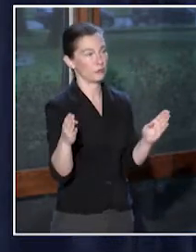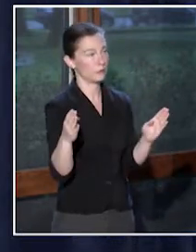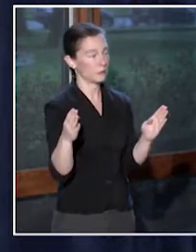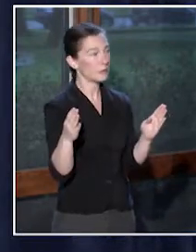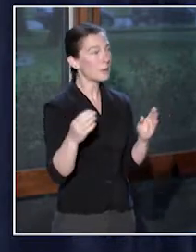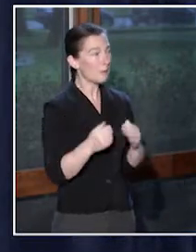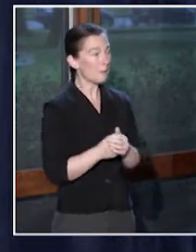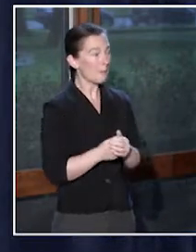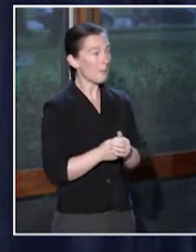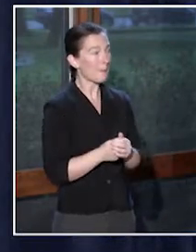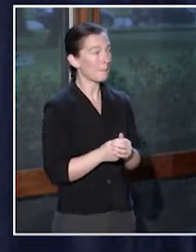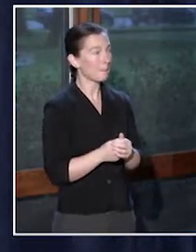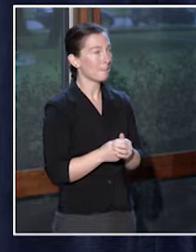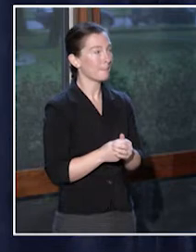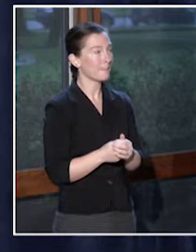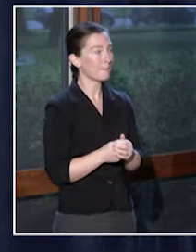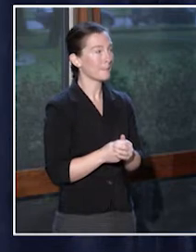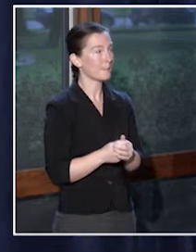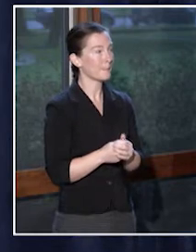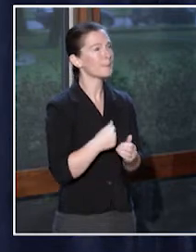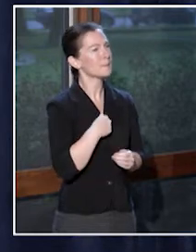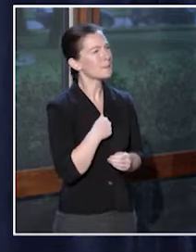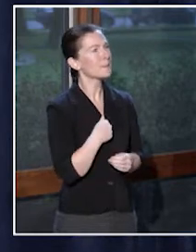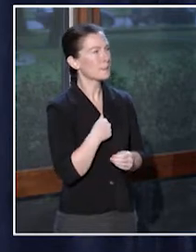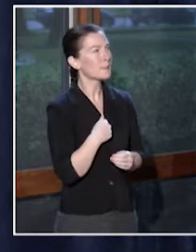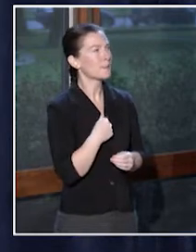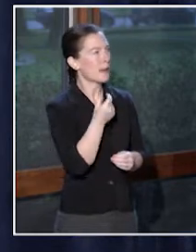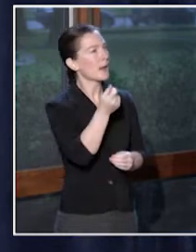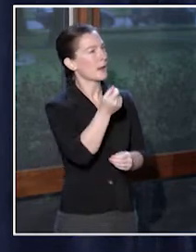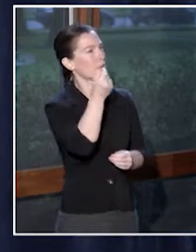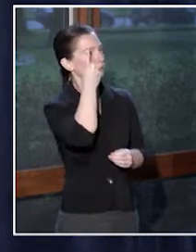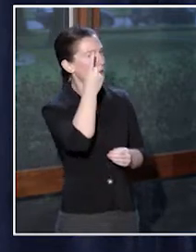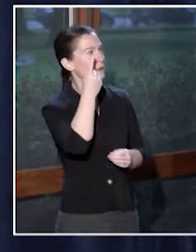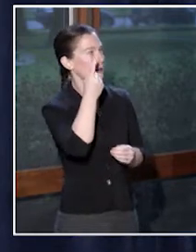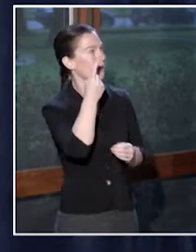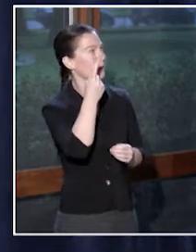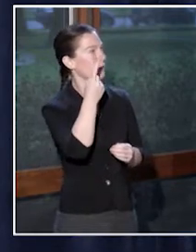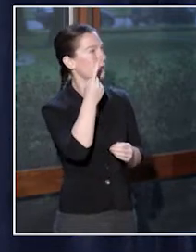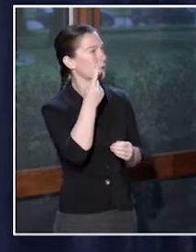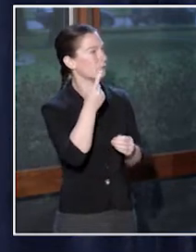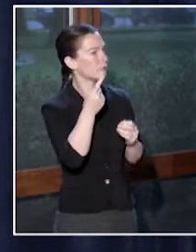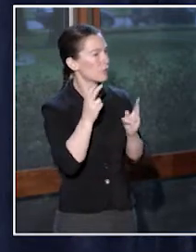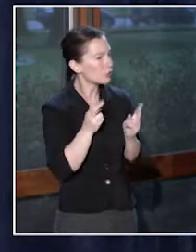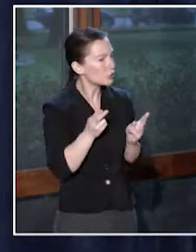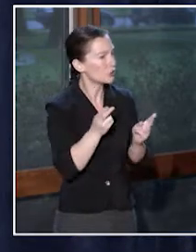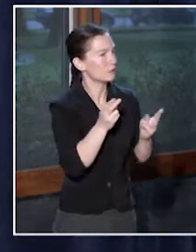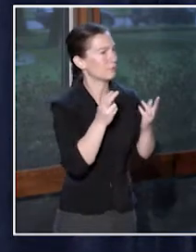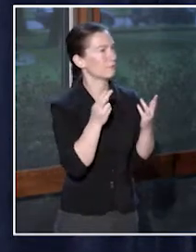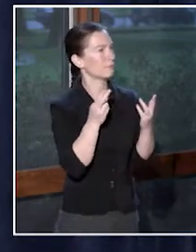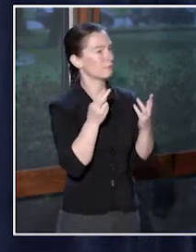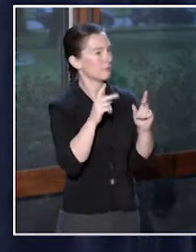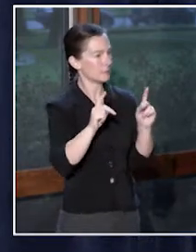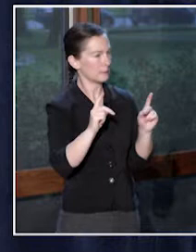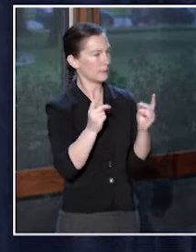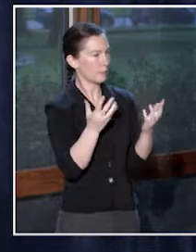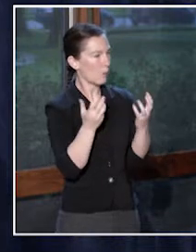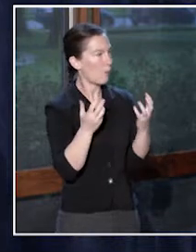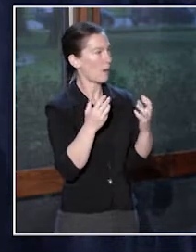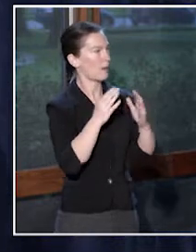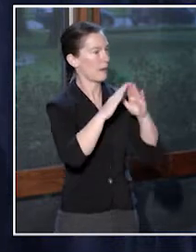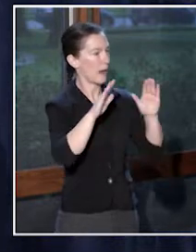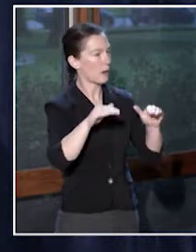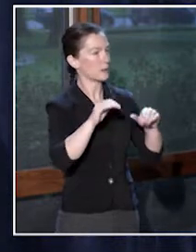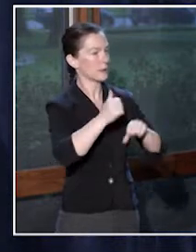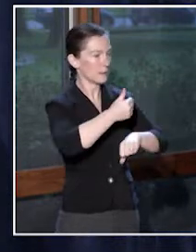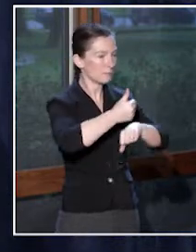the urgency. I understand why people want this housing built ASAP or purchased and protected ASAP.